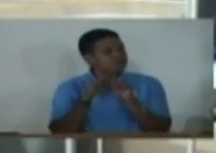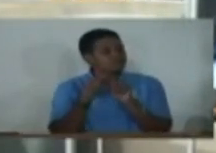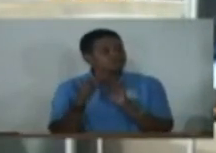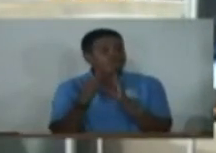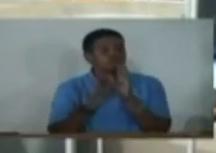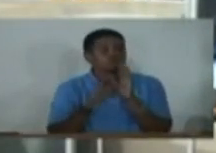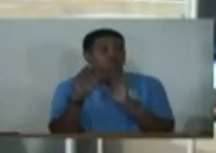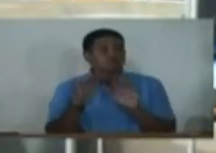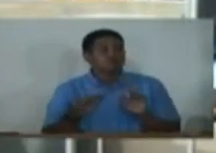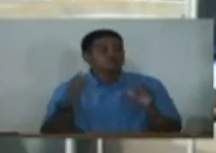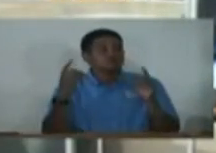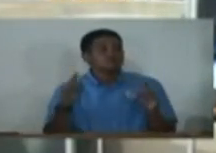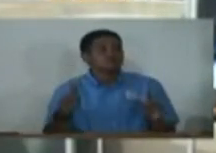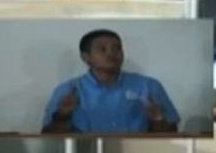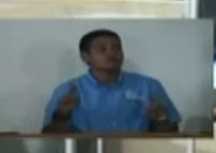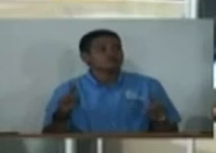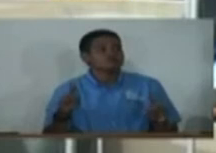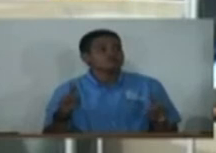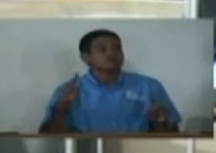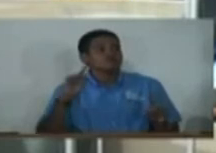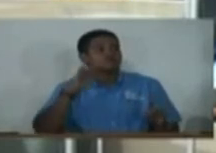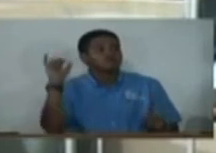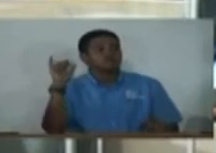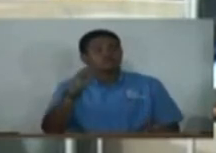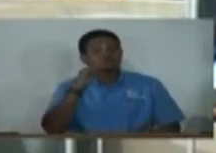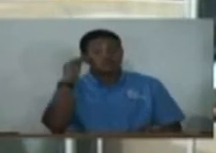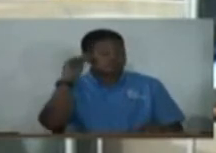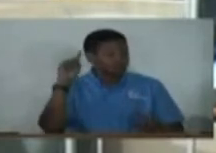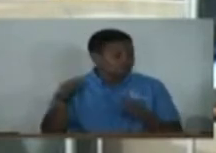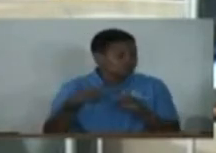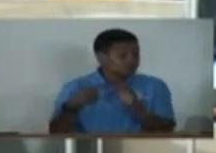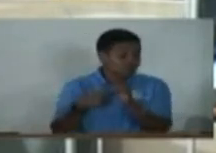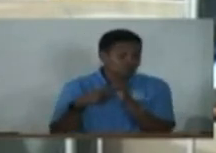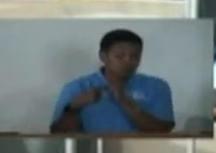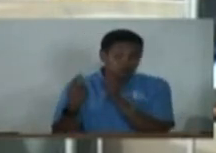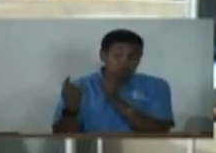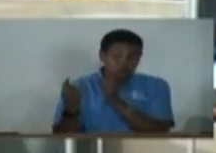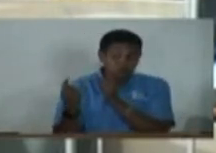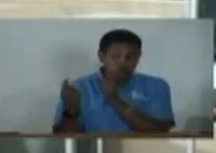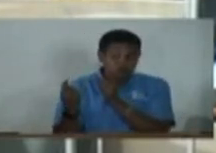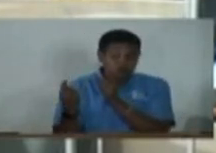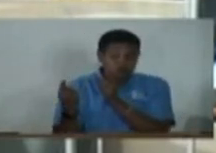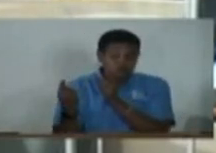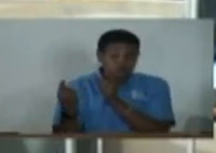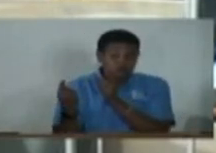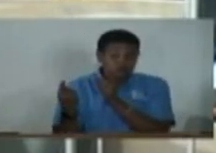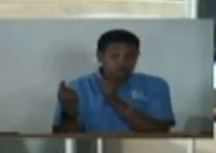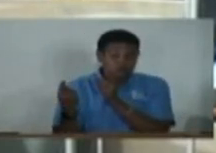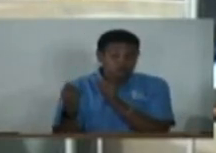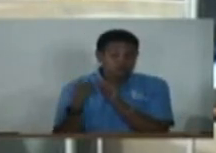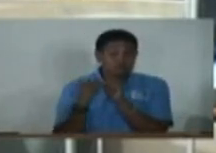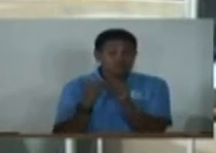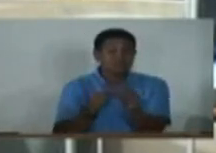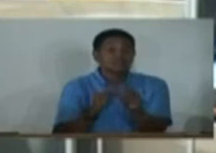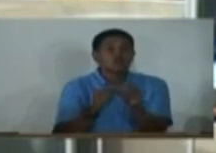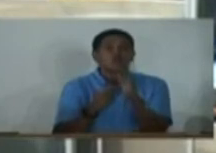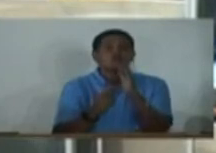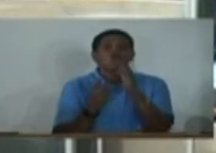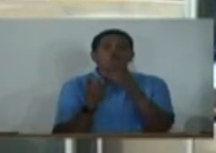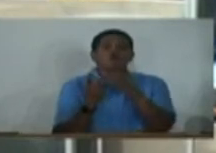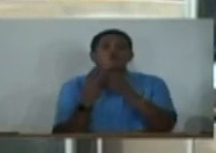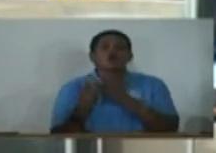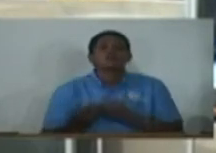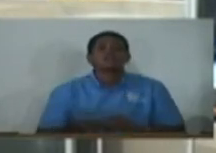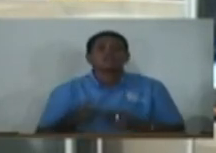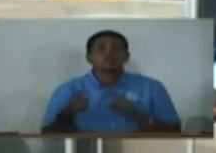to stay at home when required to do so, maintain the quarantine when required to do